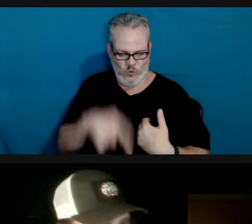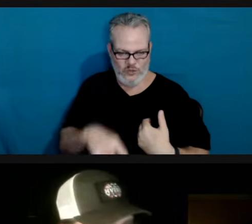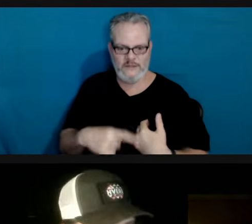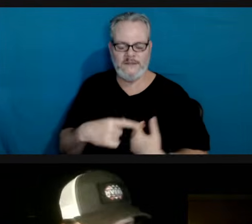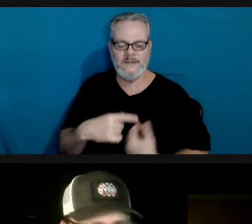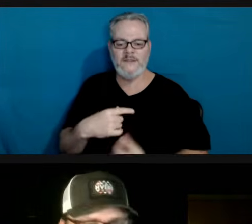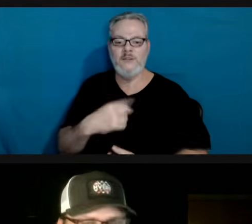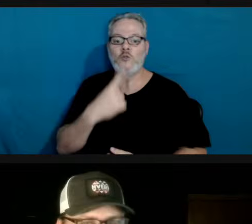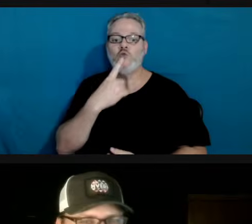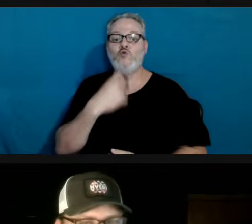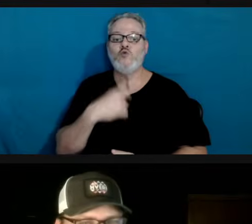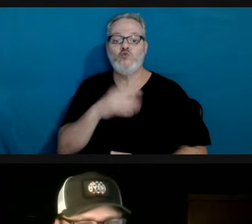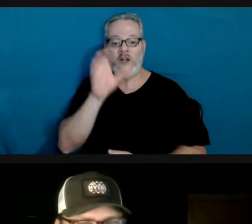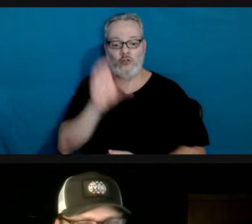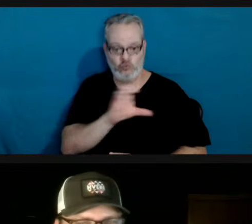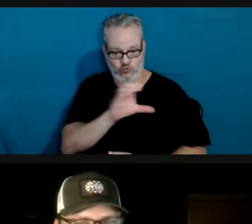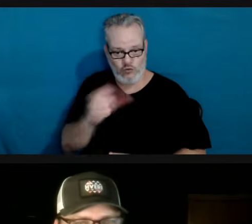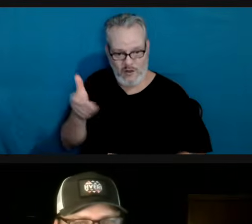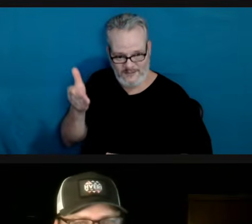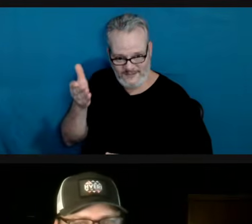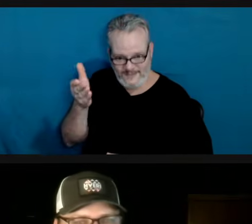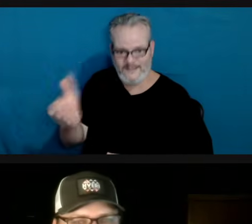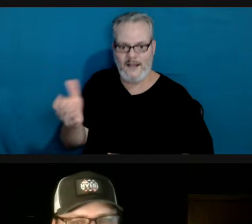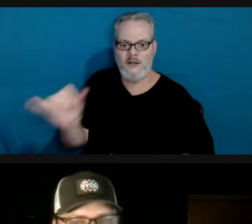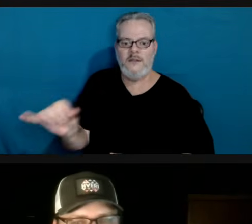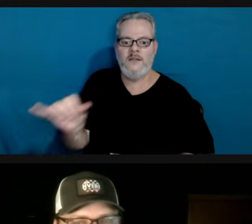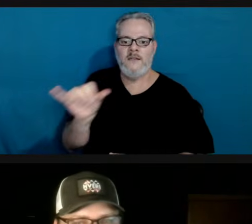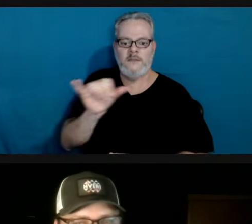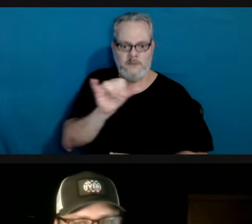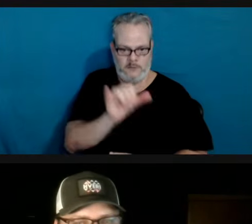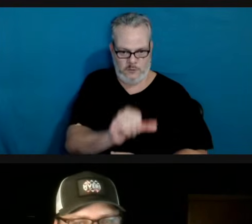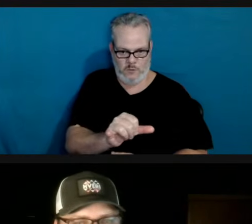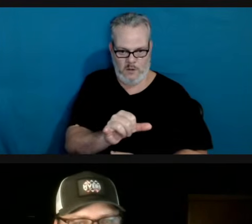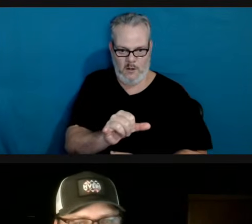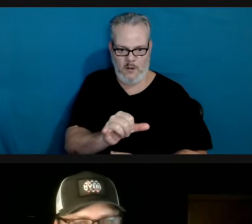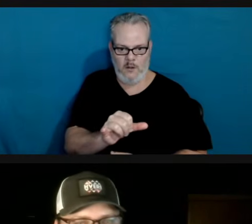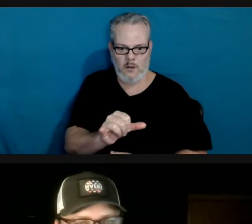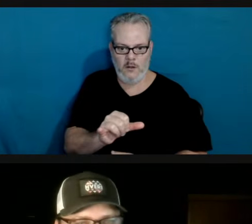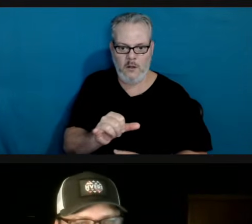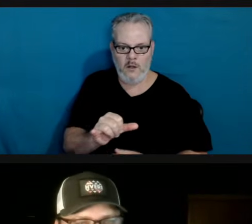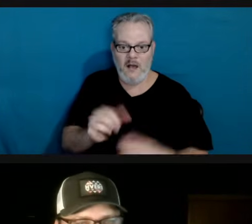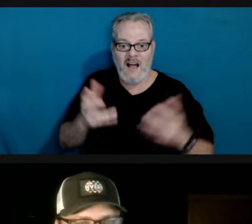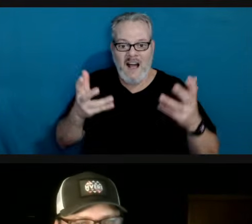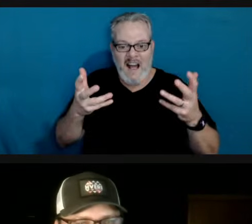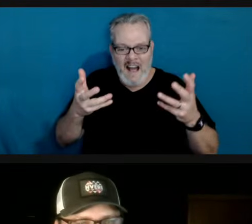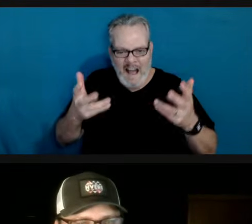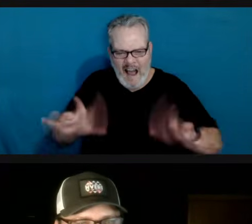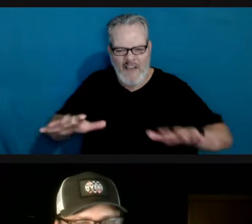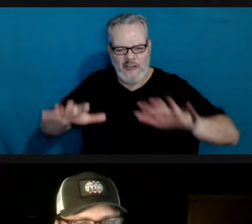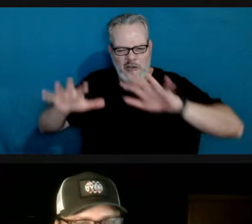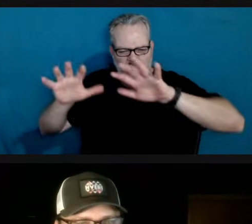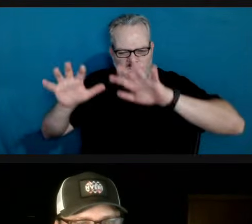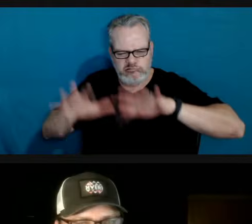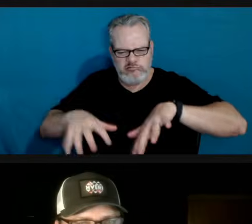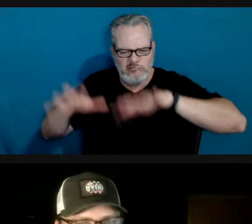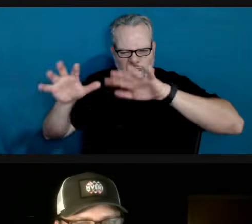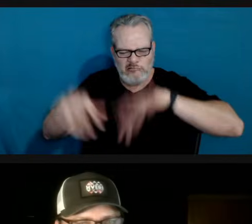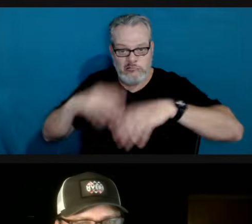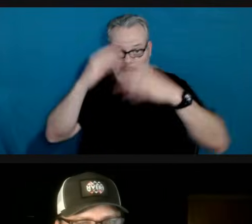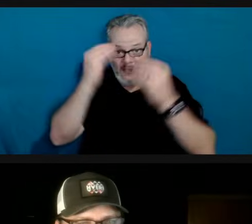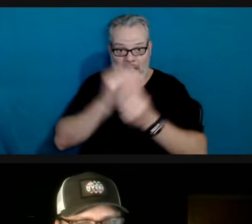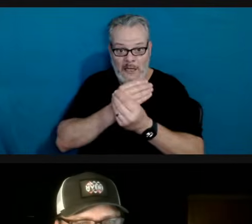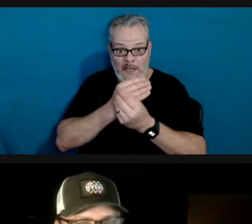Red Cross is also available. Post Kona Low storm assistance information, Hawaii County Civil Defense,